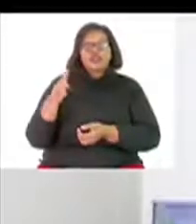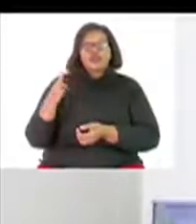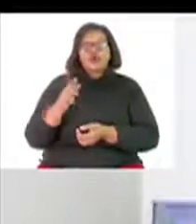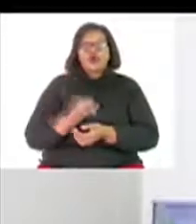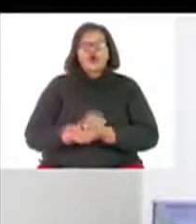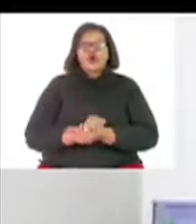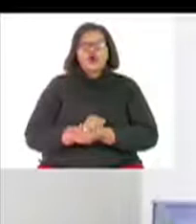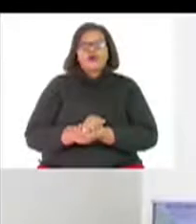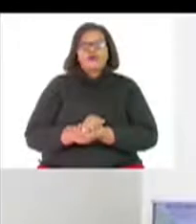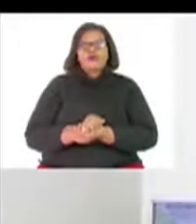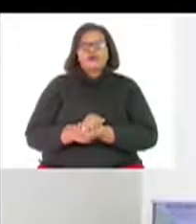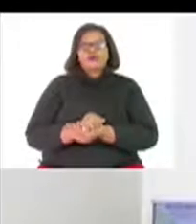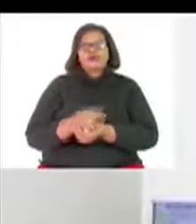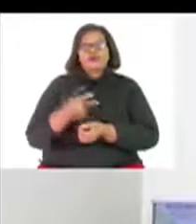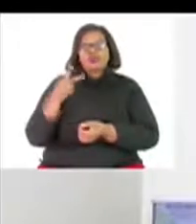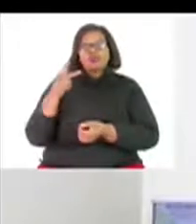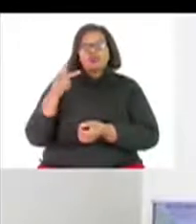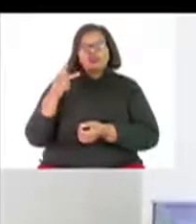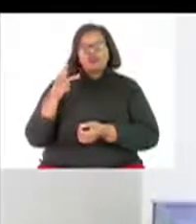24,